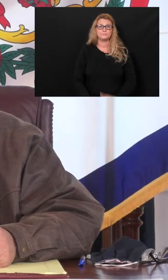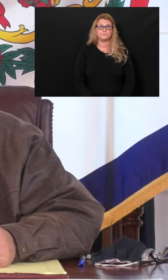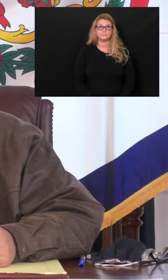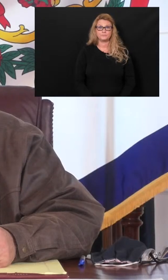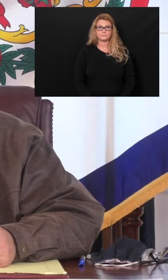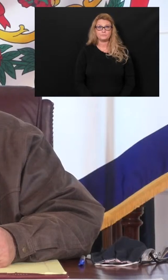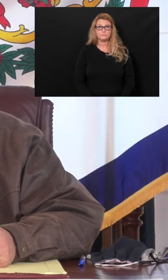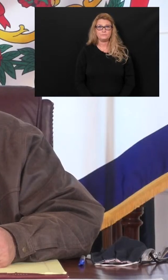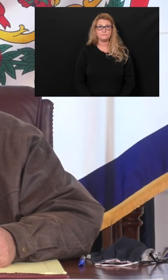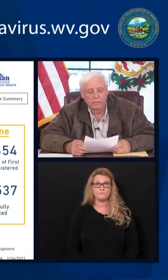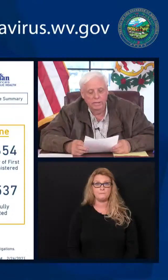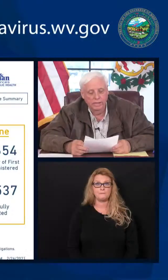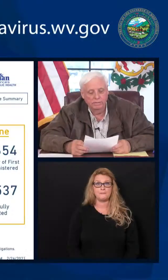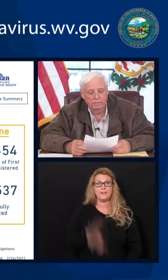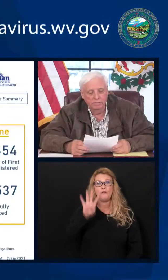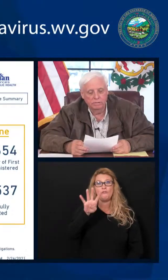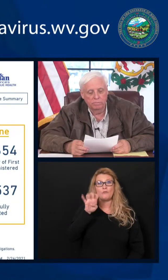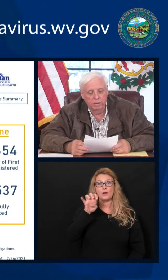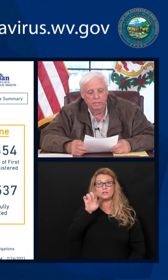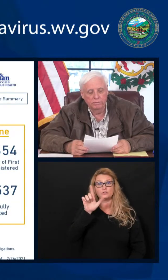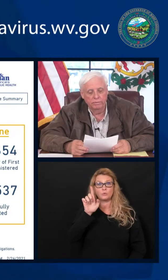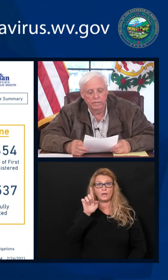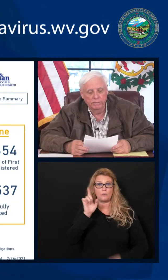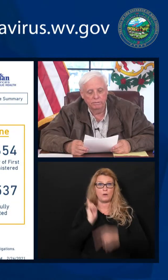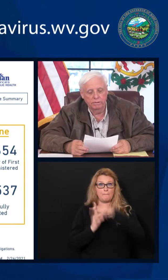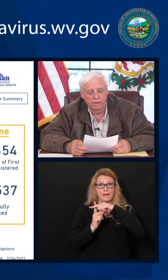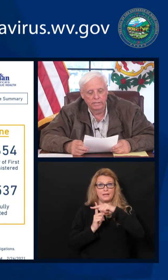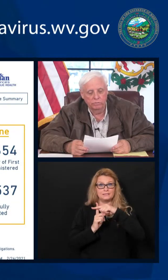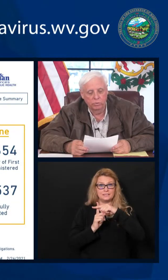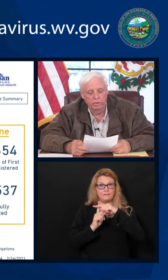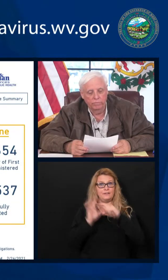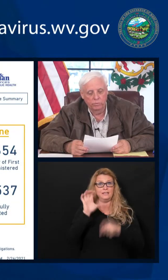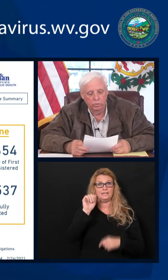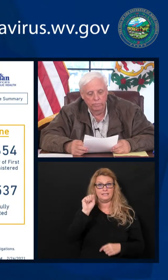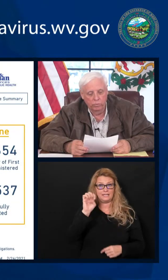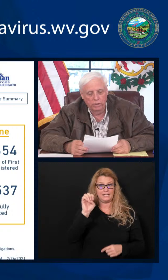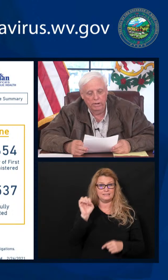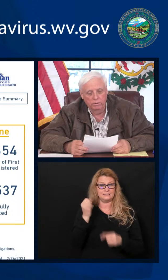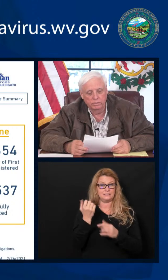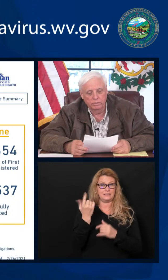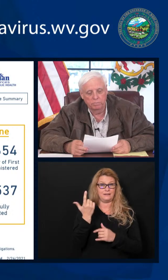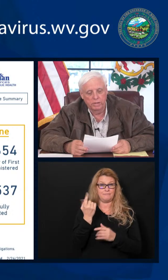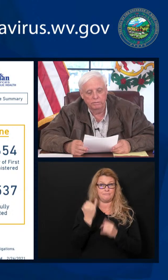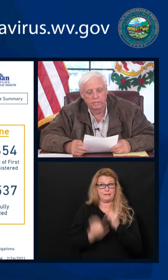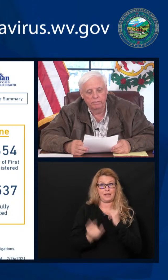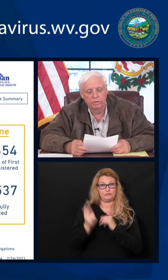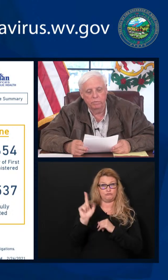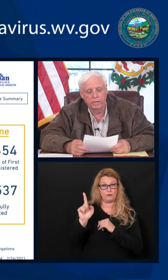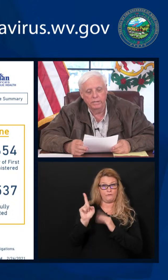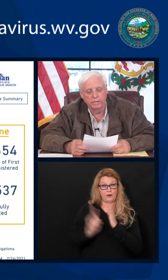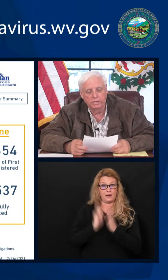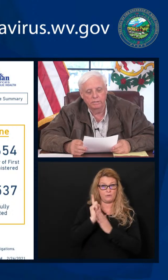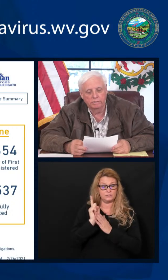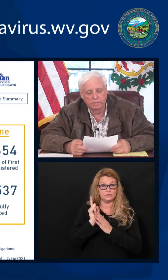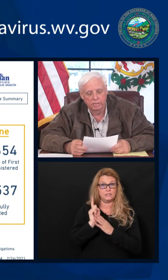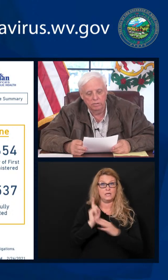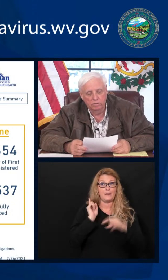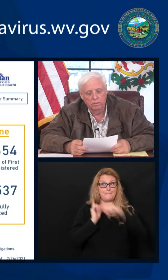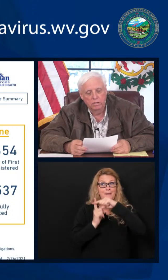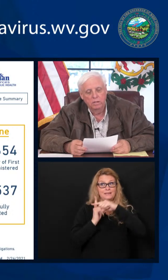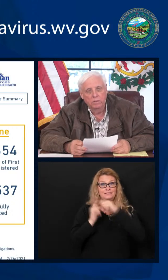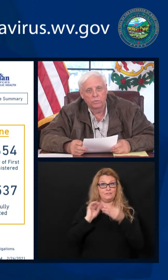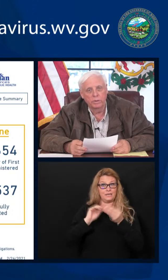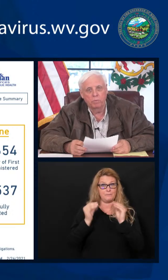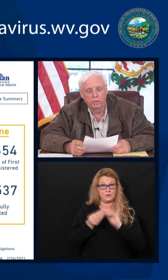We've had 421 cases of positive cases in the last 24 hours. The positivity rating is